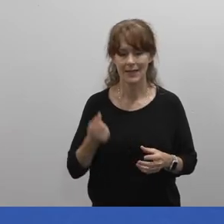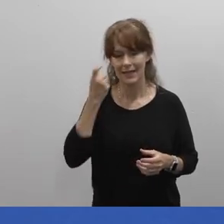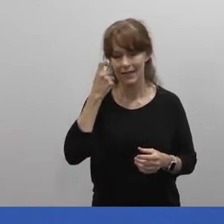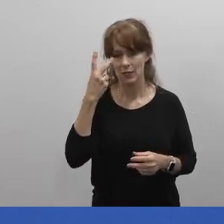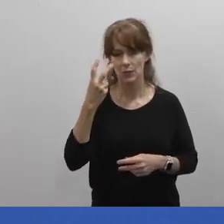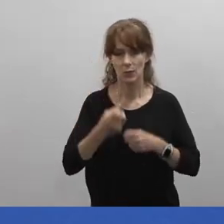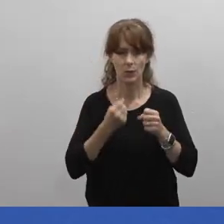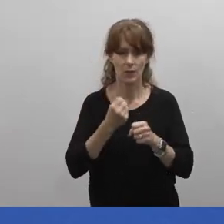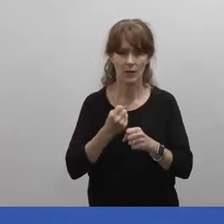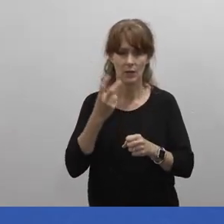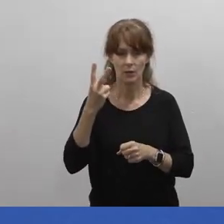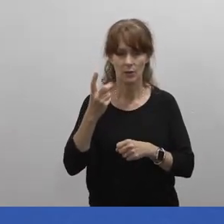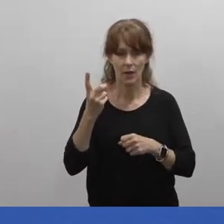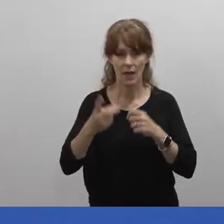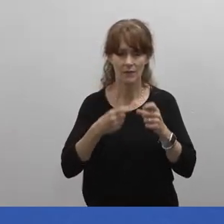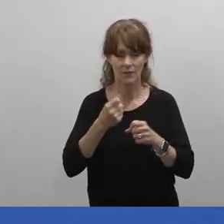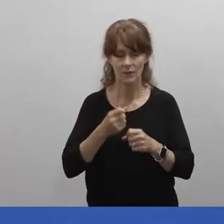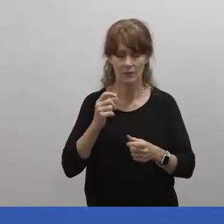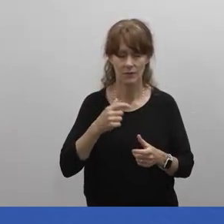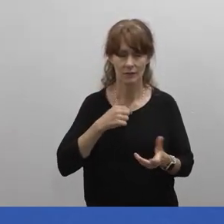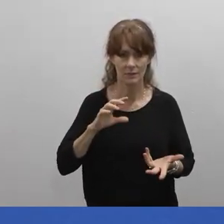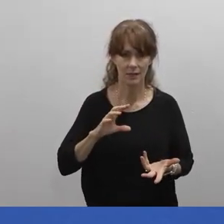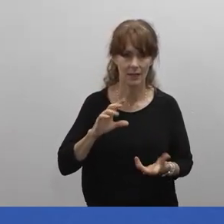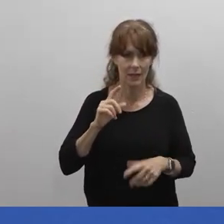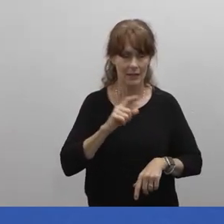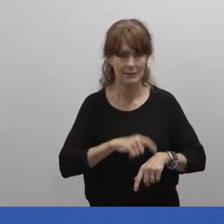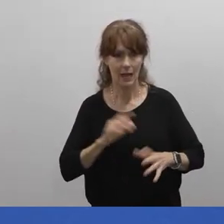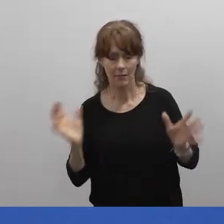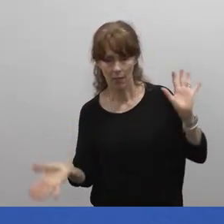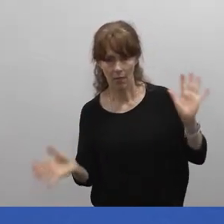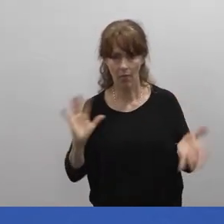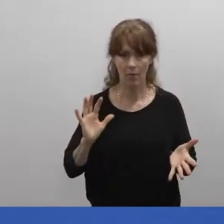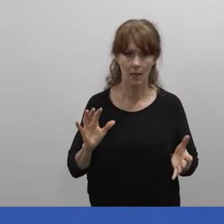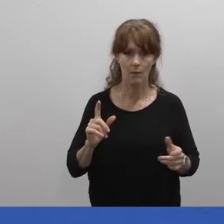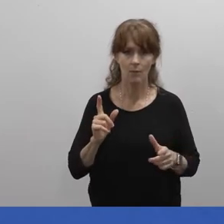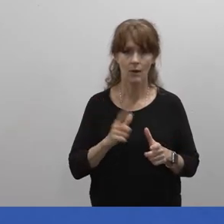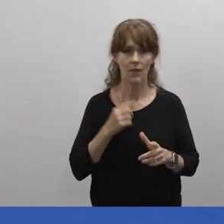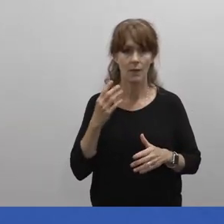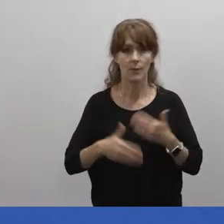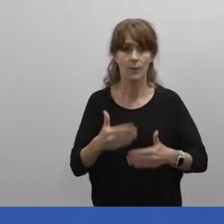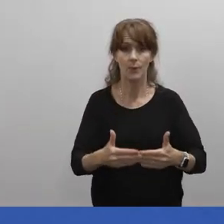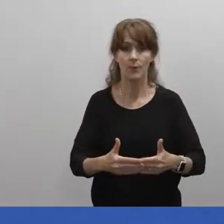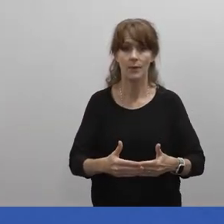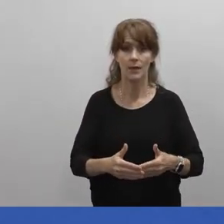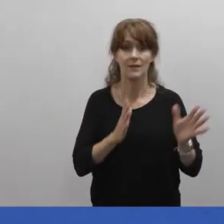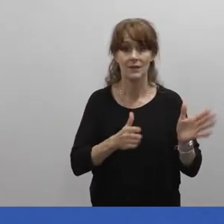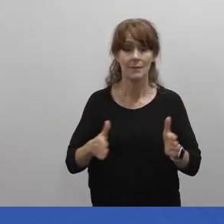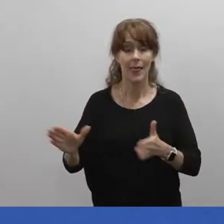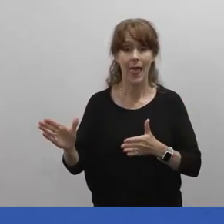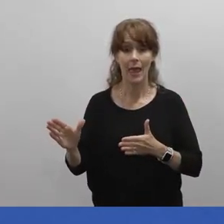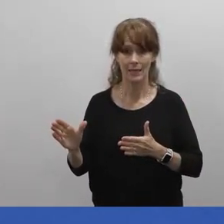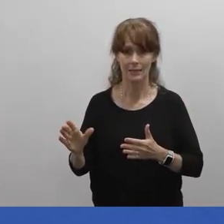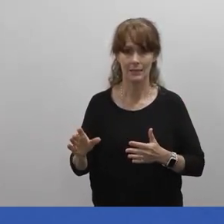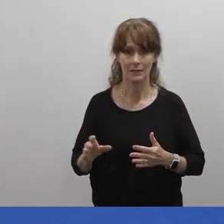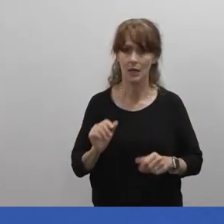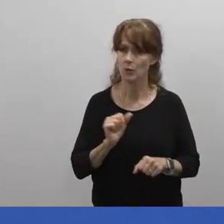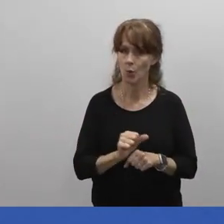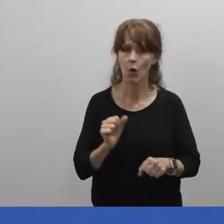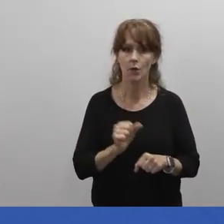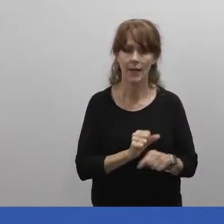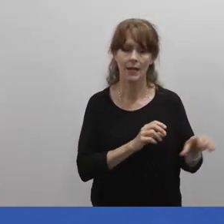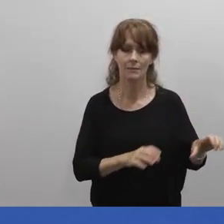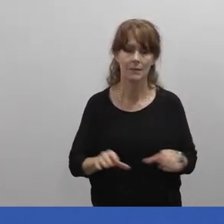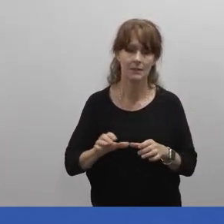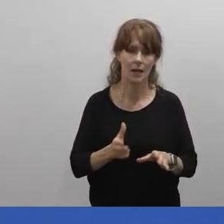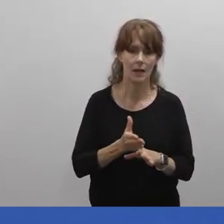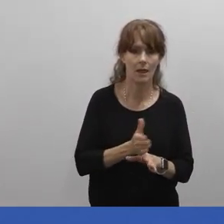2 years and last 2.5 years, I think we all thought it would move more quickly. Even the strategic plan stuff, it was just work that needed to be done that